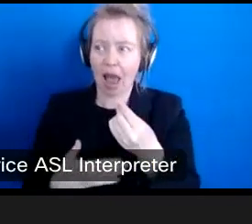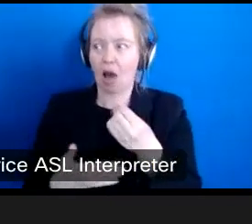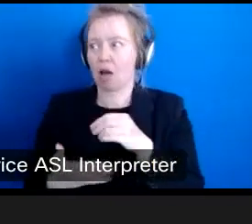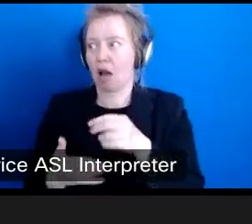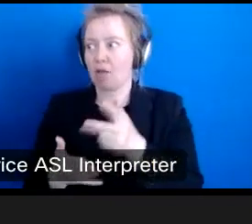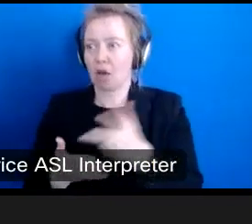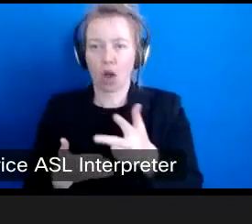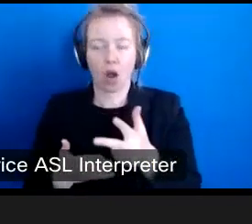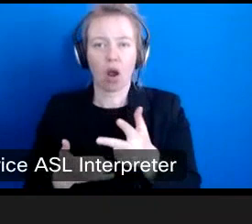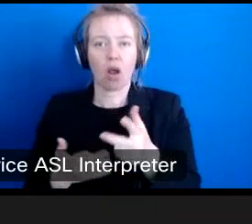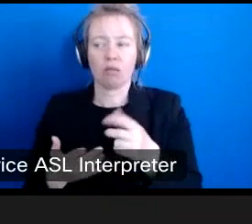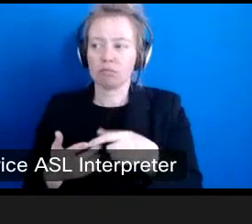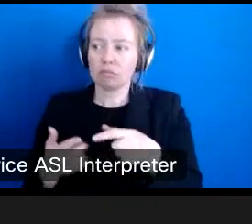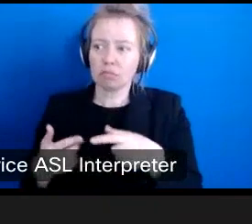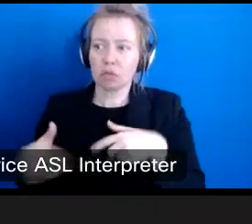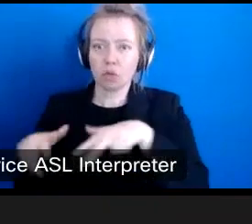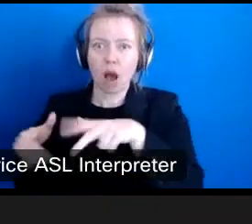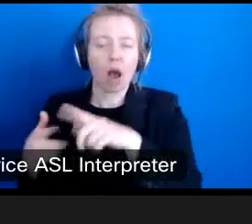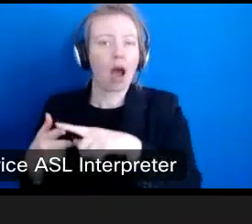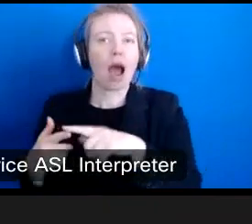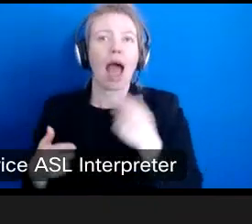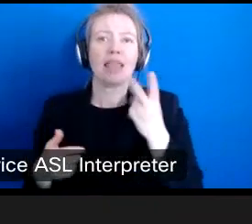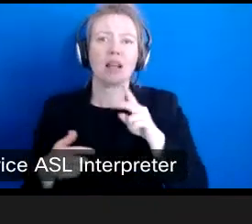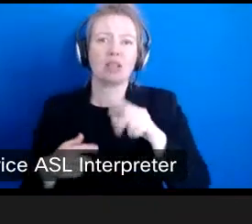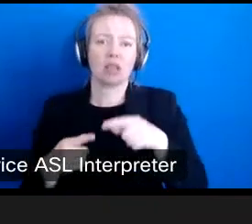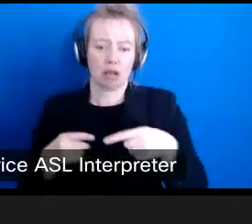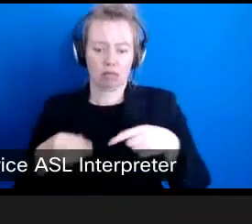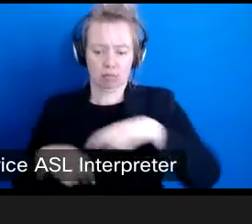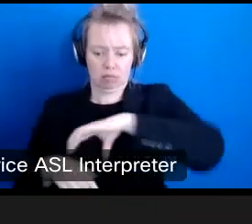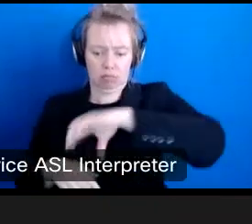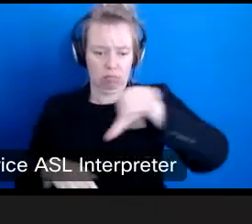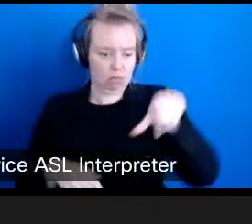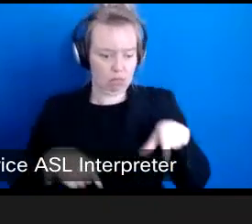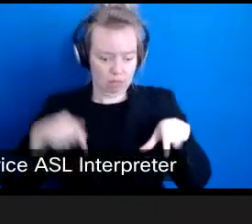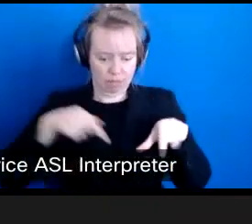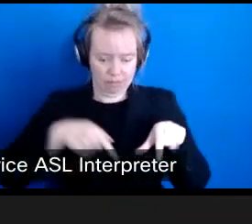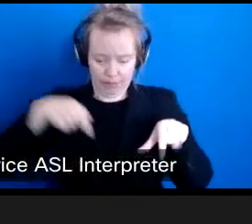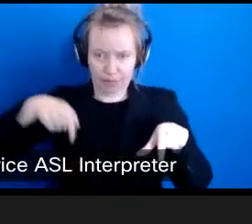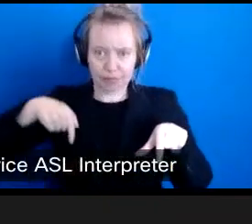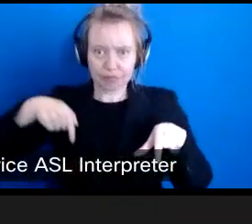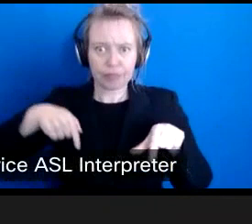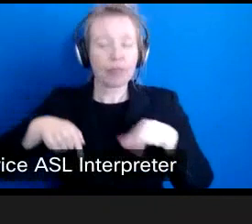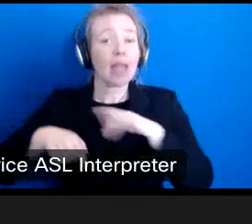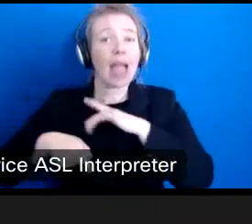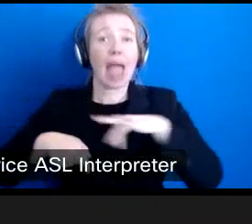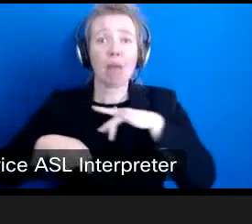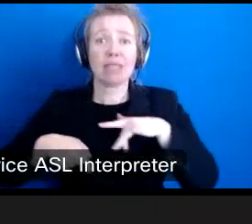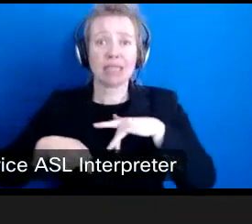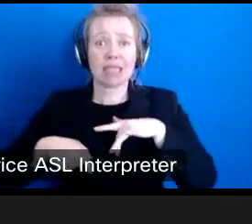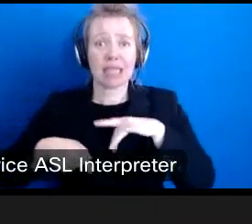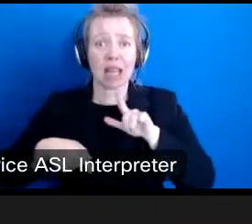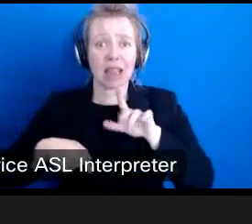that is empty. I've been taking pictures days of the week, times of the day, 1 car, 0 car, 0 car, 0 car, 1